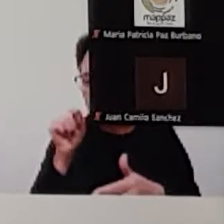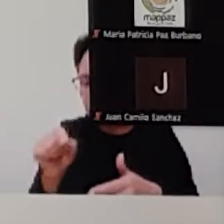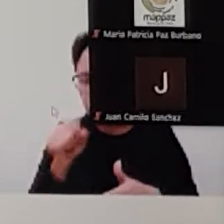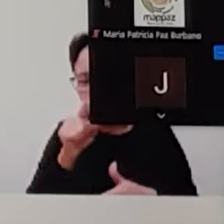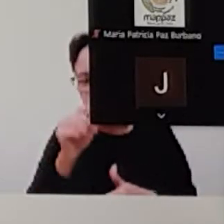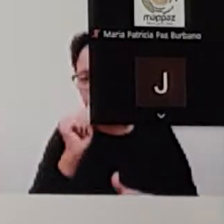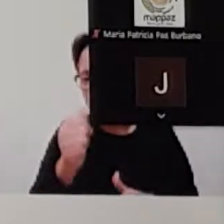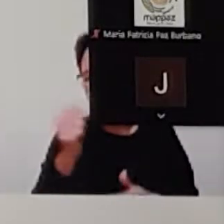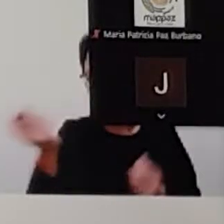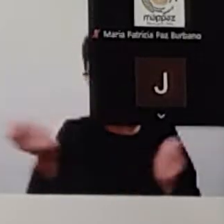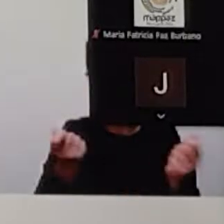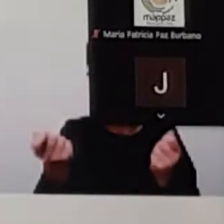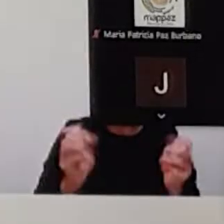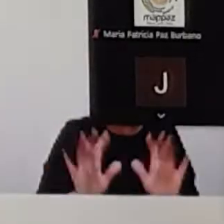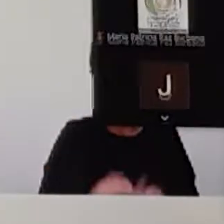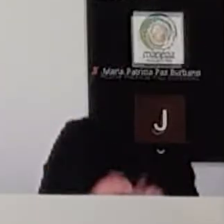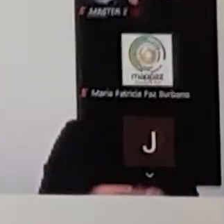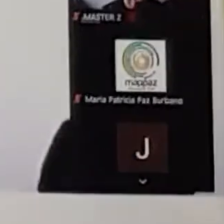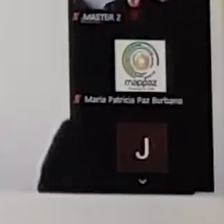Nothing is doing.